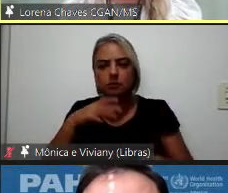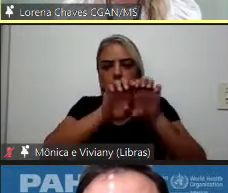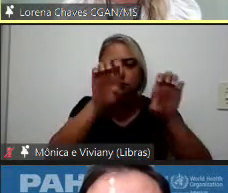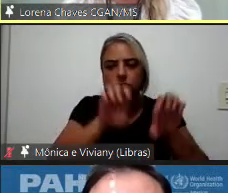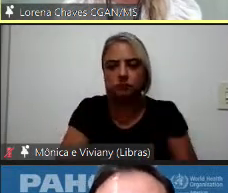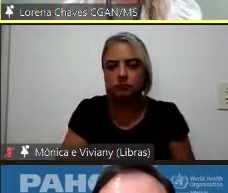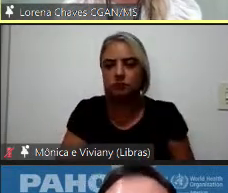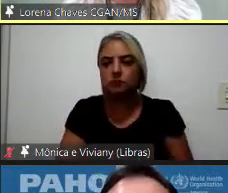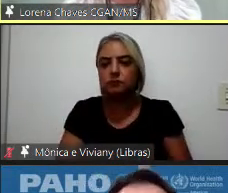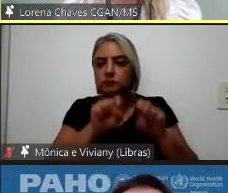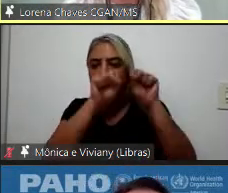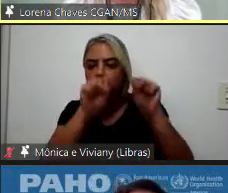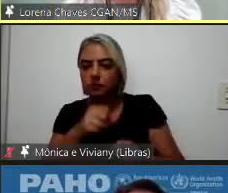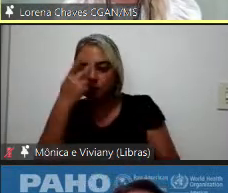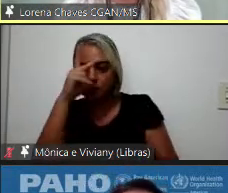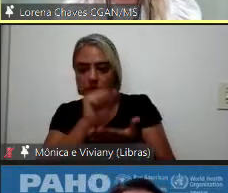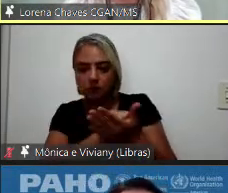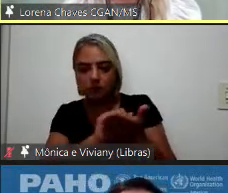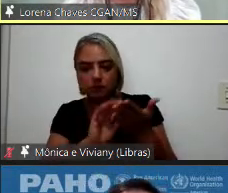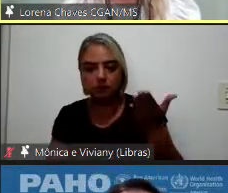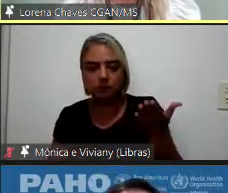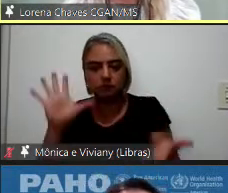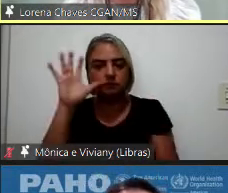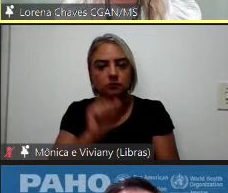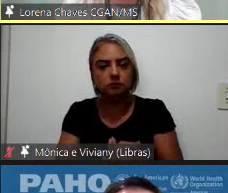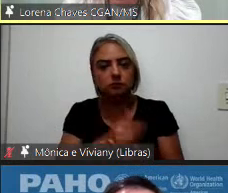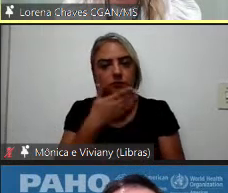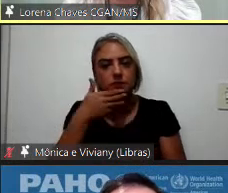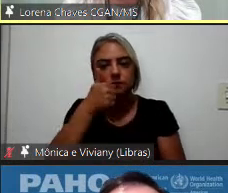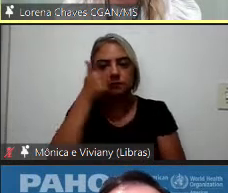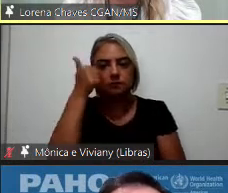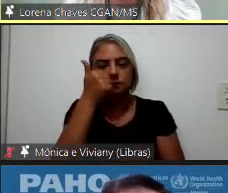services, structure of the system for an